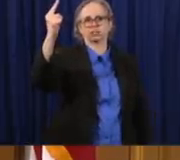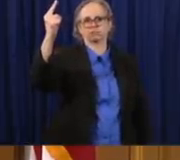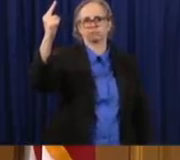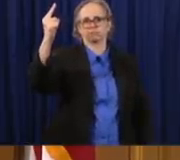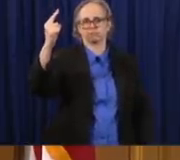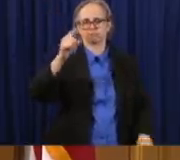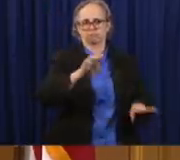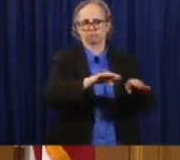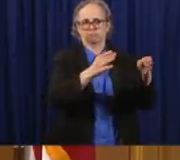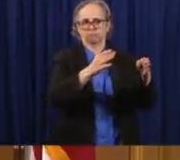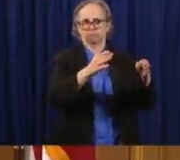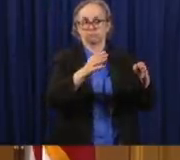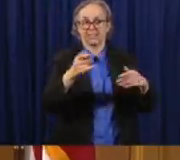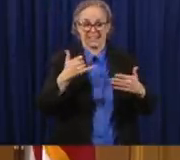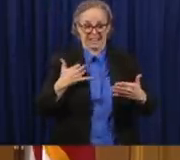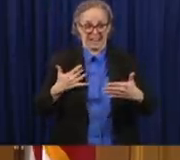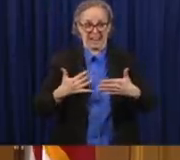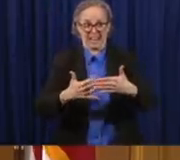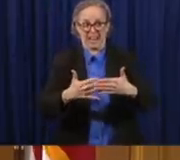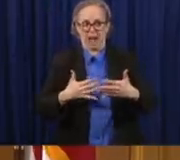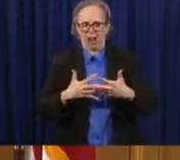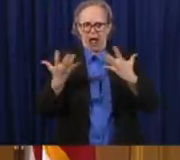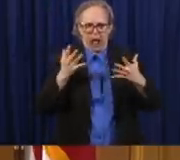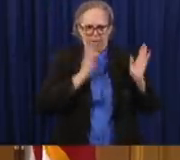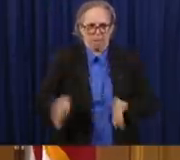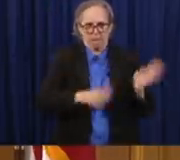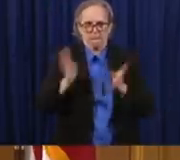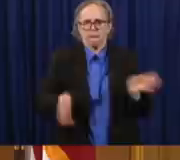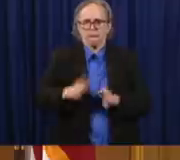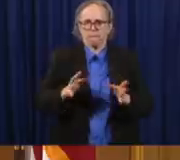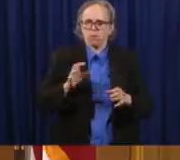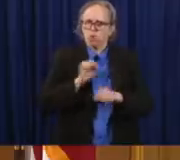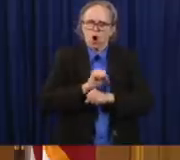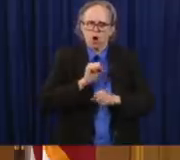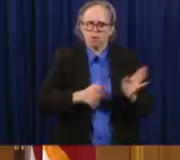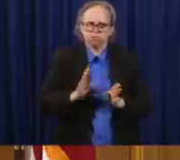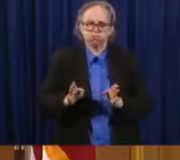between now and May 1 because we want to get this right.